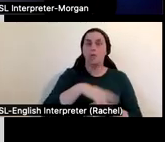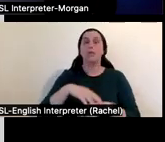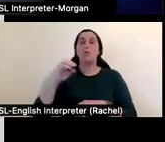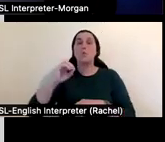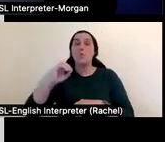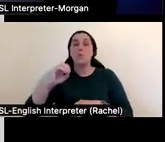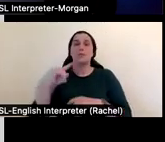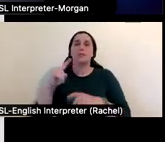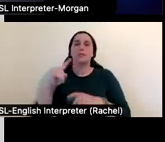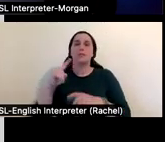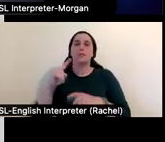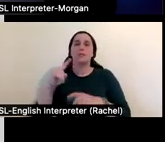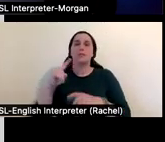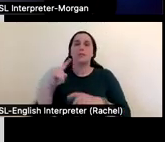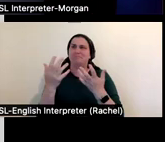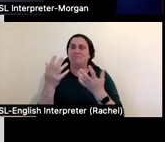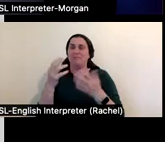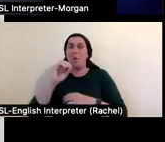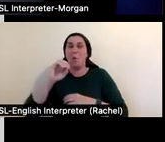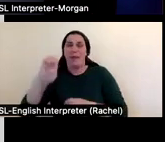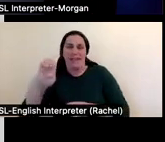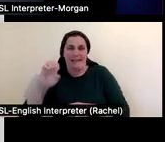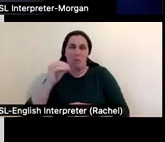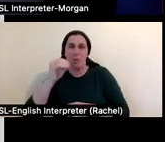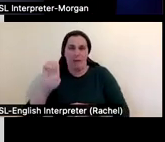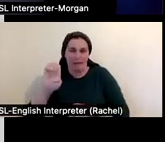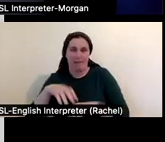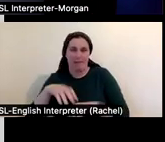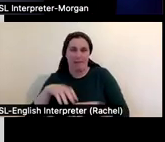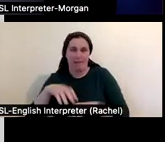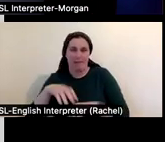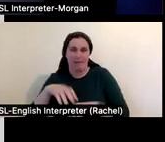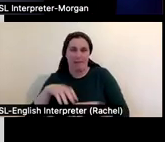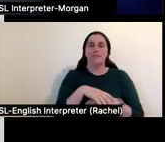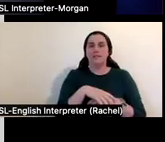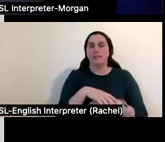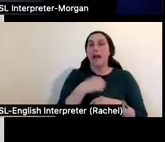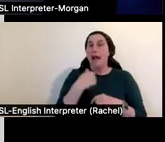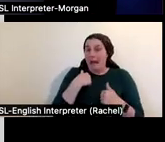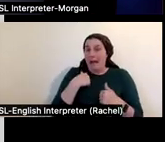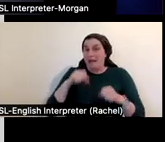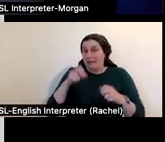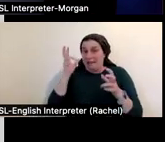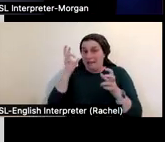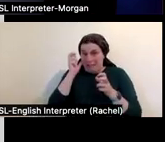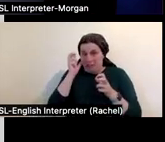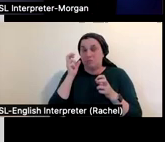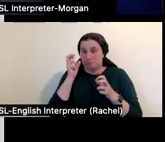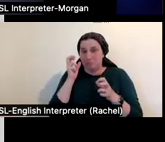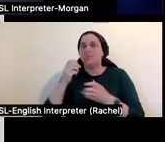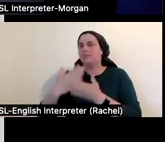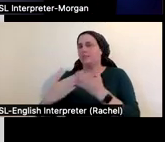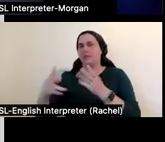So you, I hear it, like, for some people, it's for my husband, it's really hard to hear, he doesn't